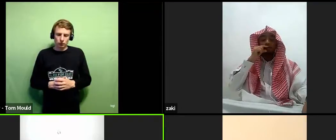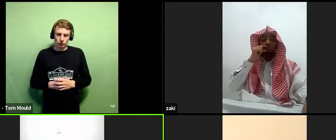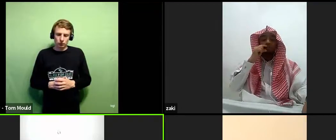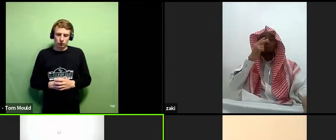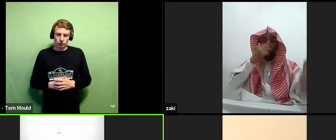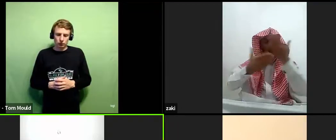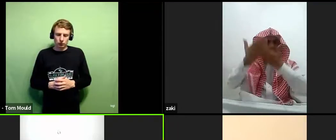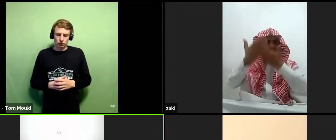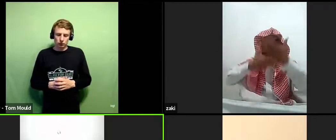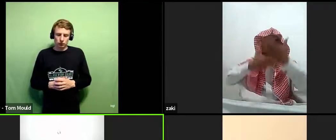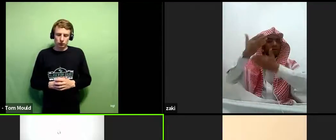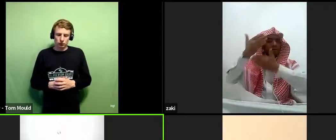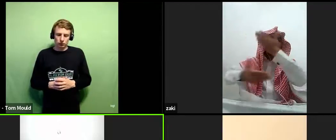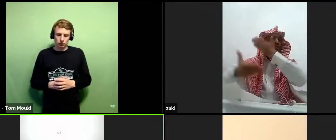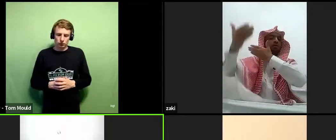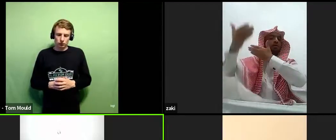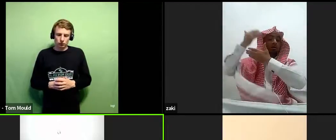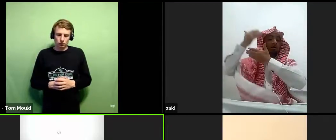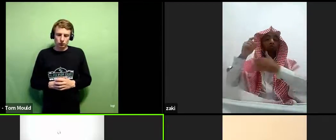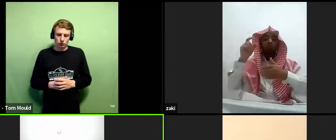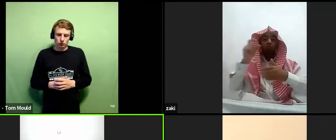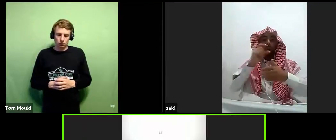qablikum la'allakum